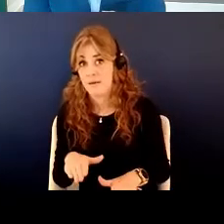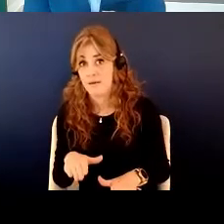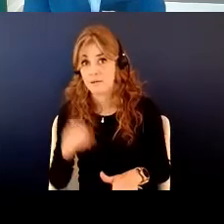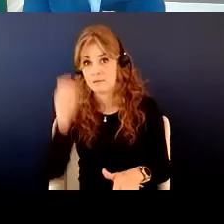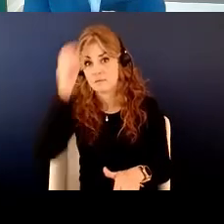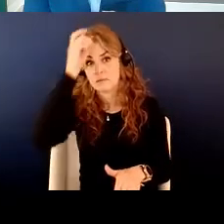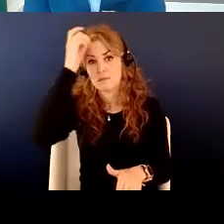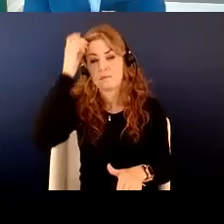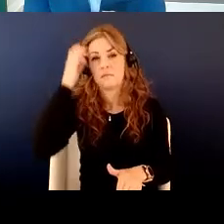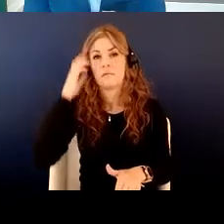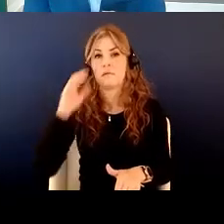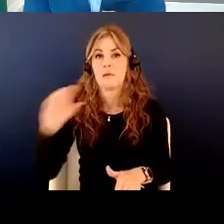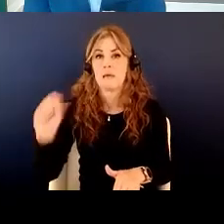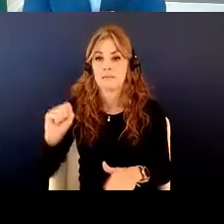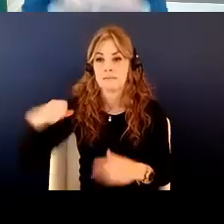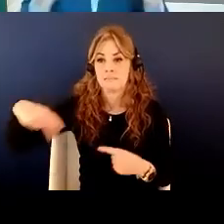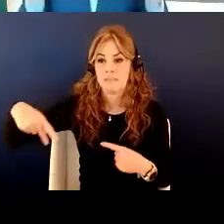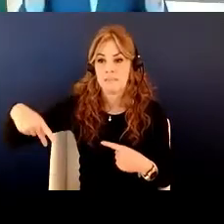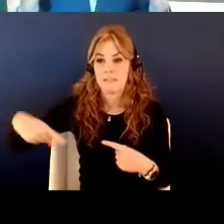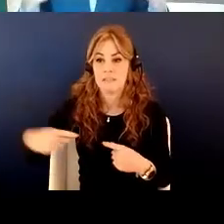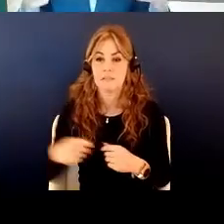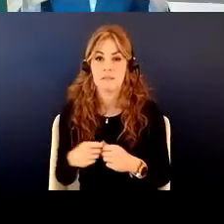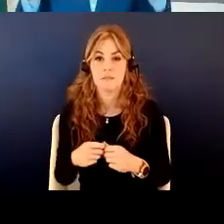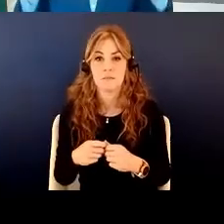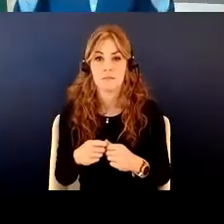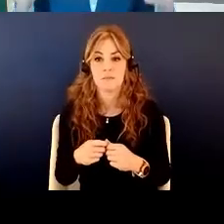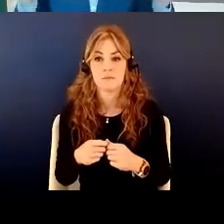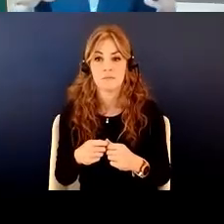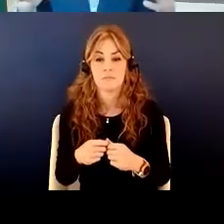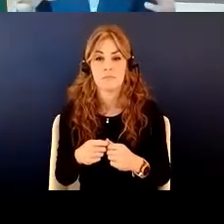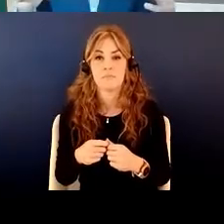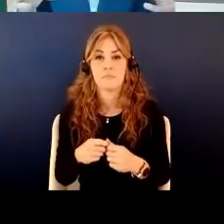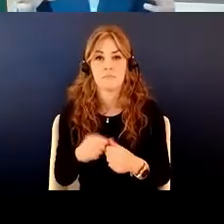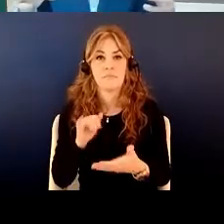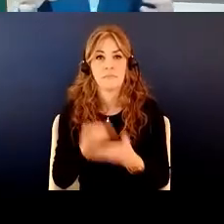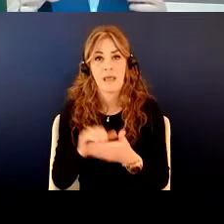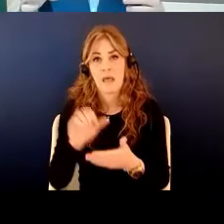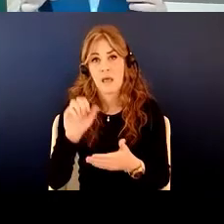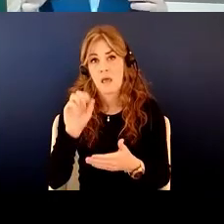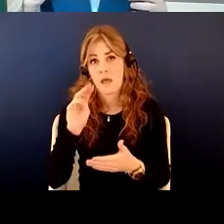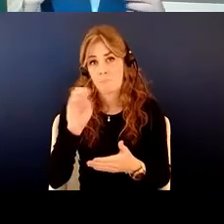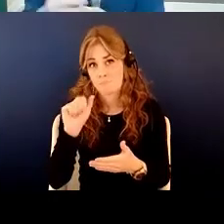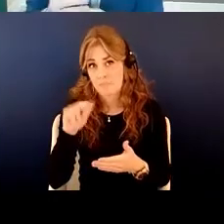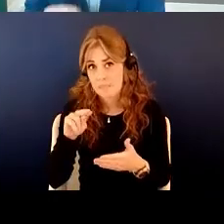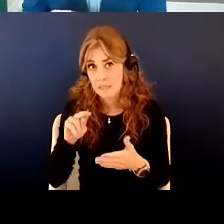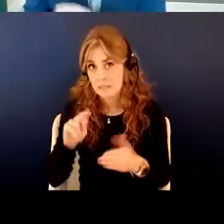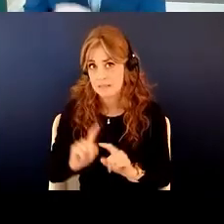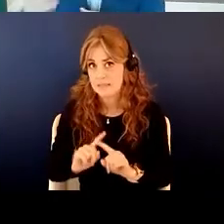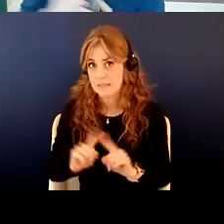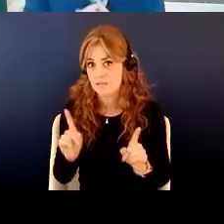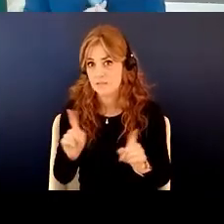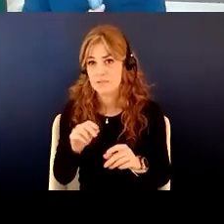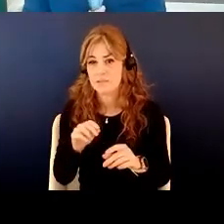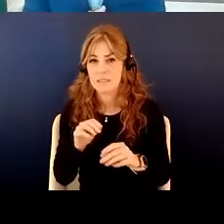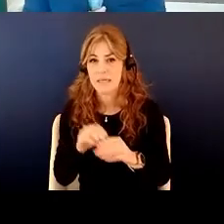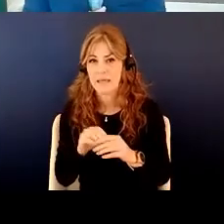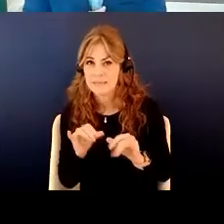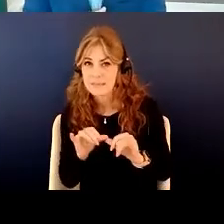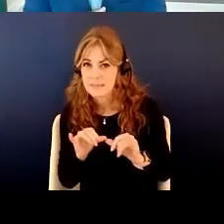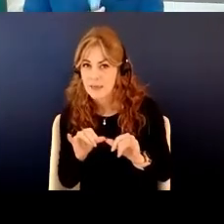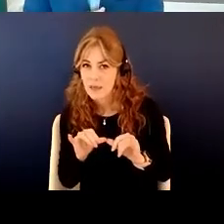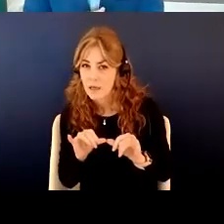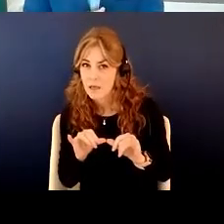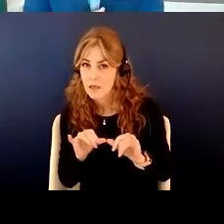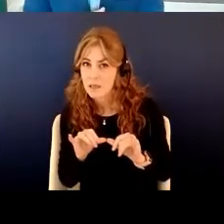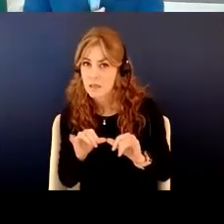sample standard deviation, that puts that mean difference in the scale and the metric of the